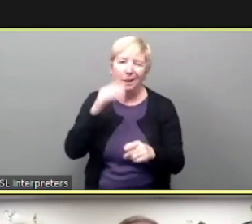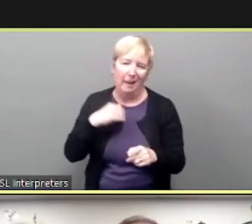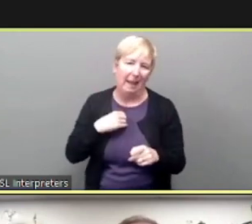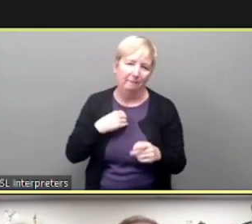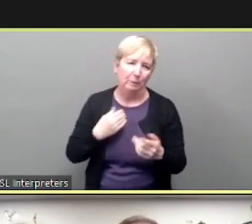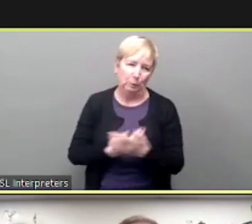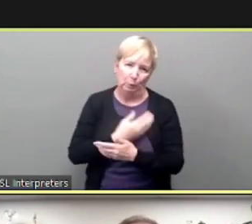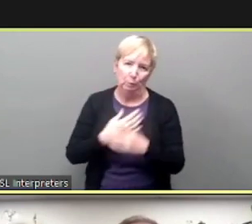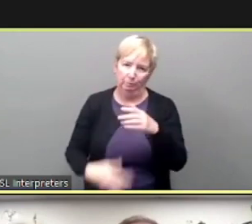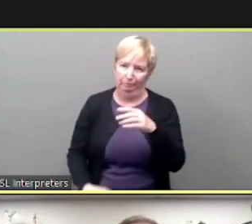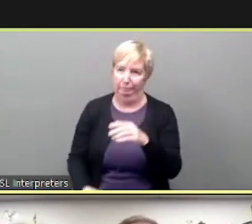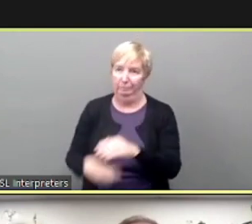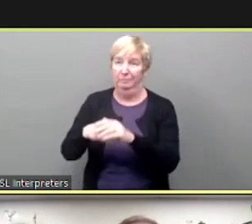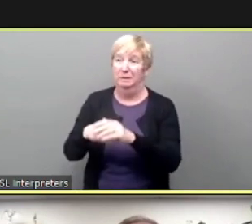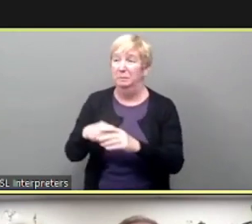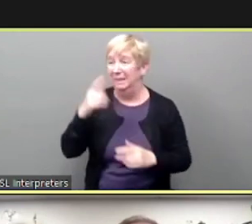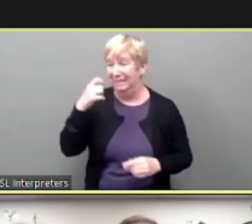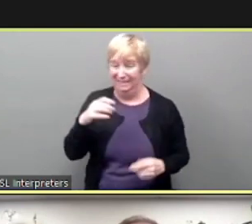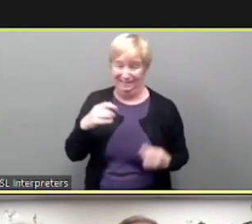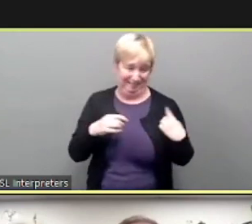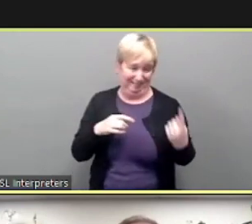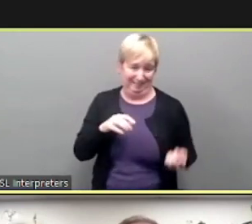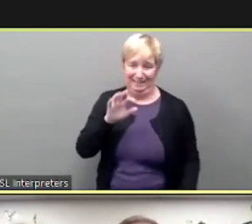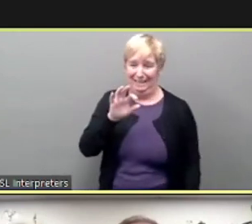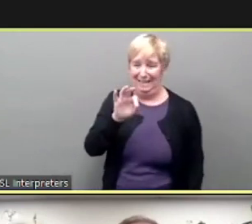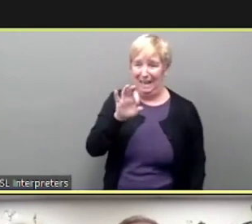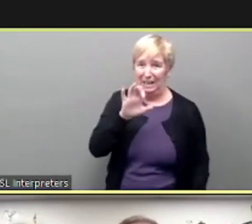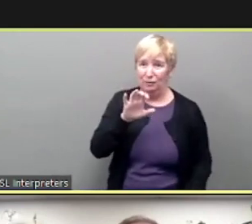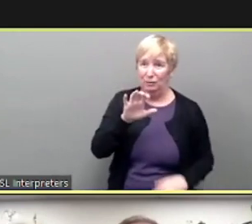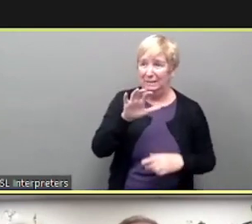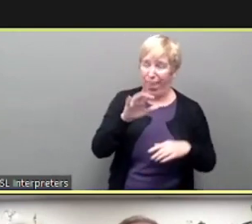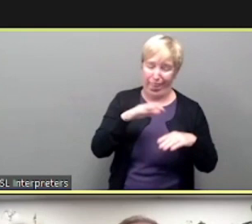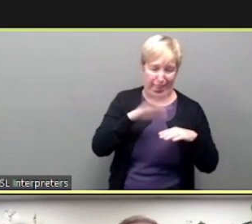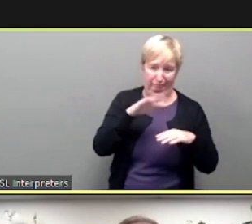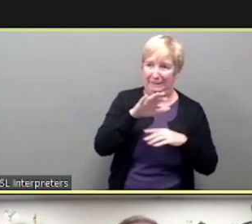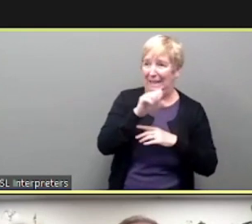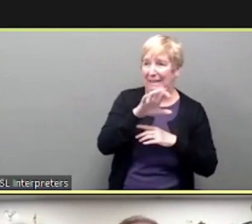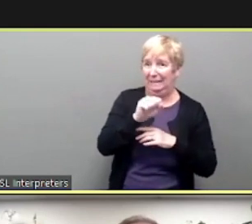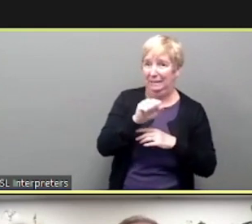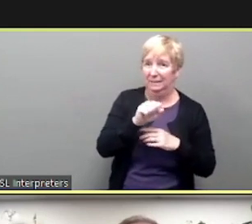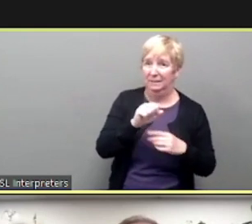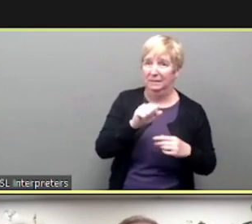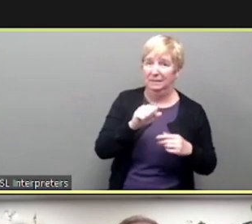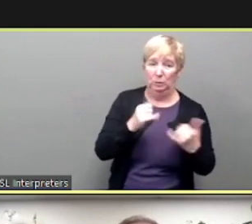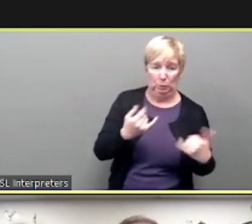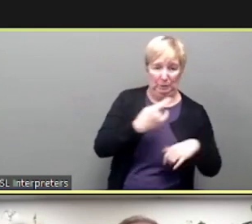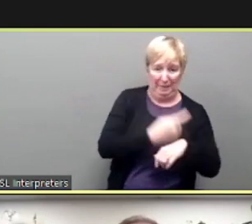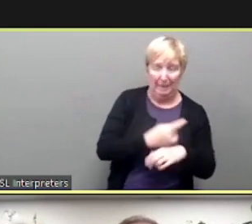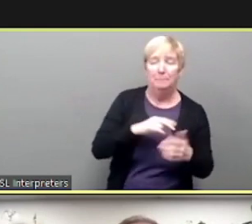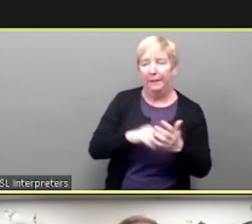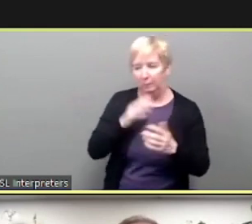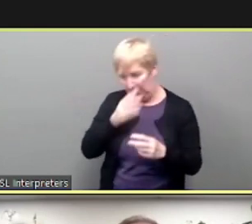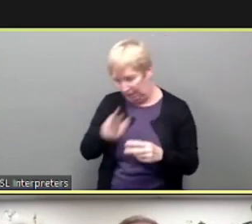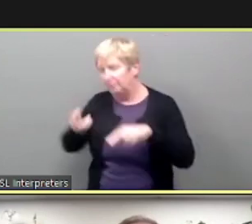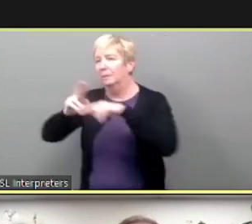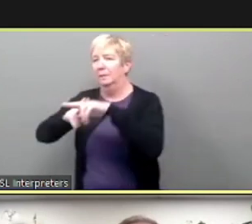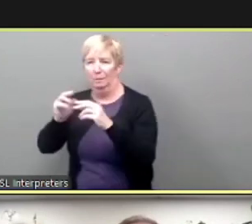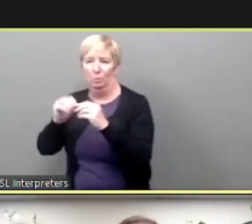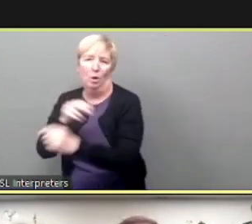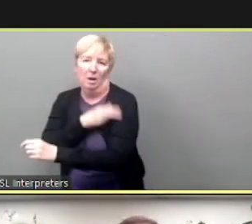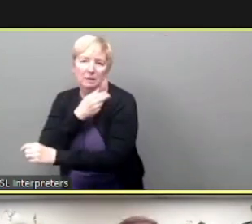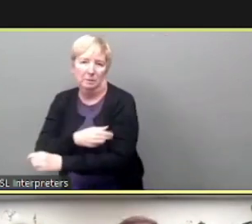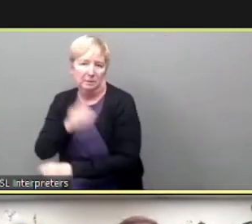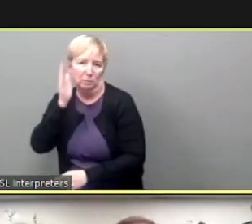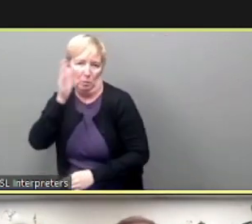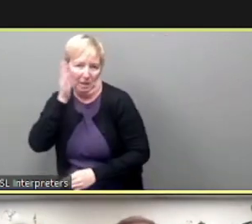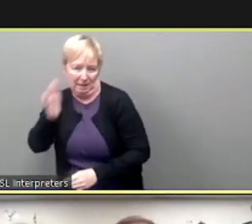and some cases that you saw earlier goes along with that as well. We spent almost the